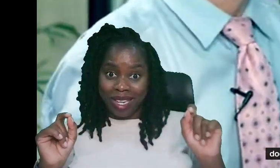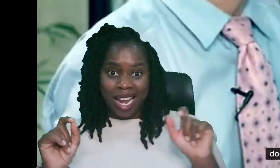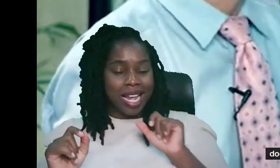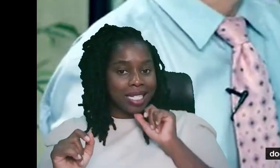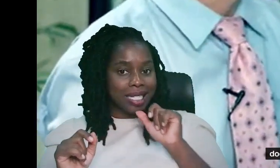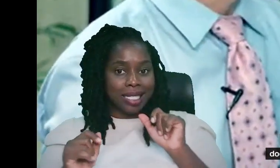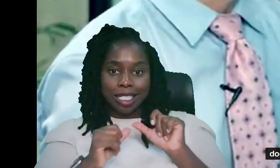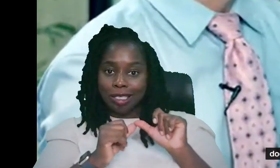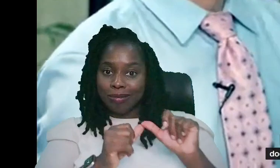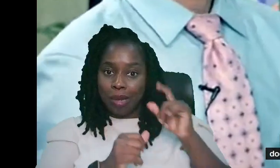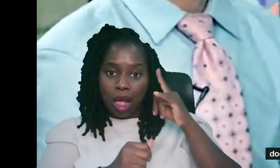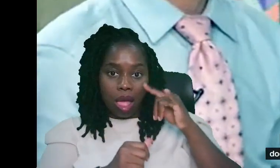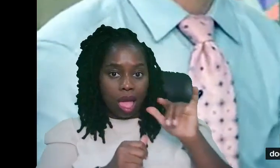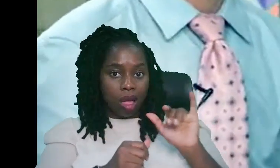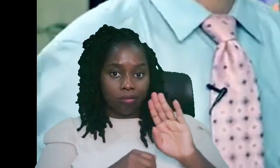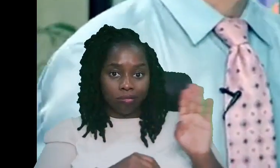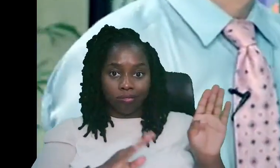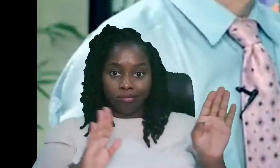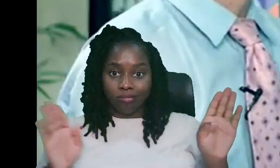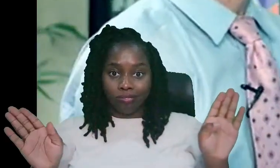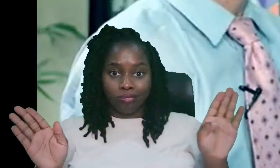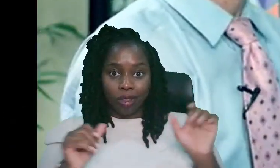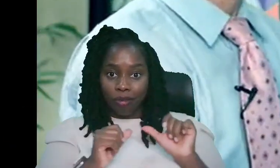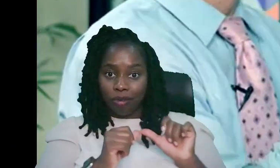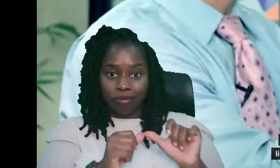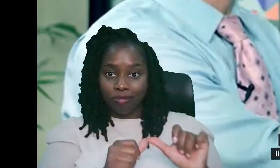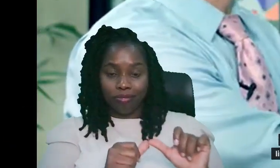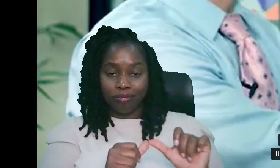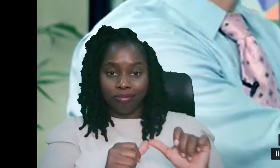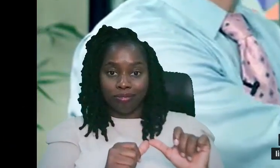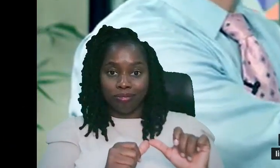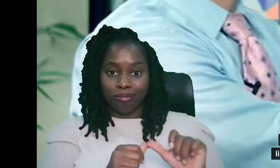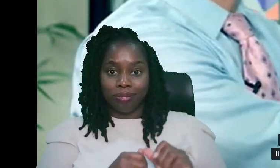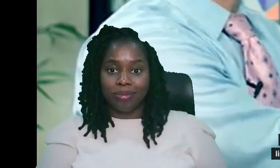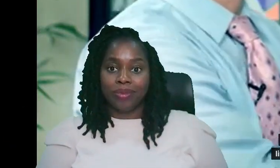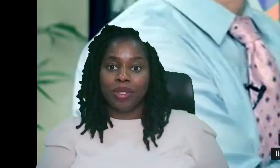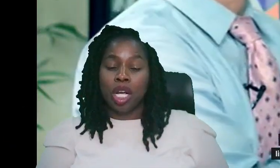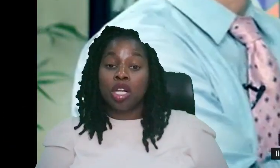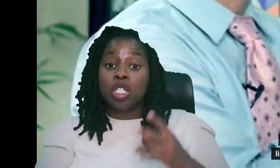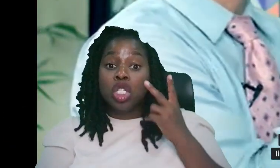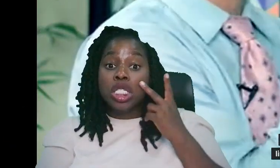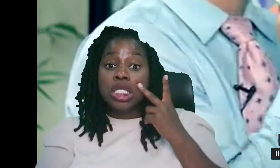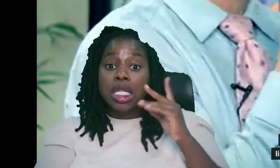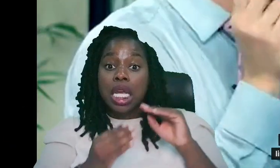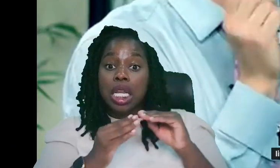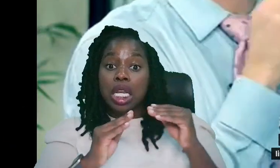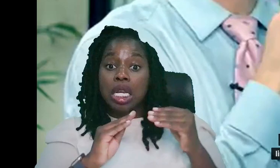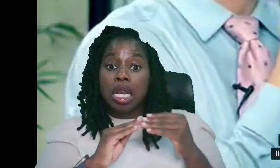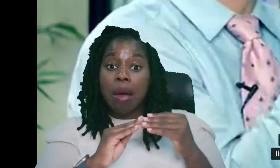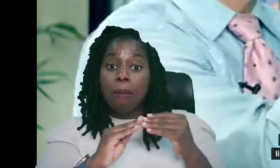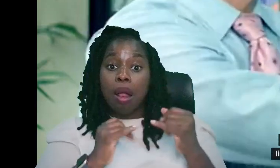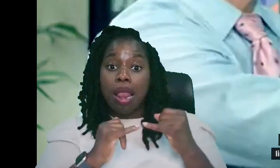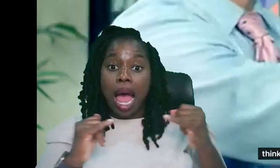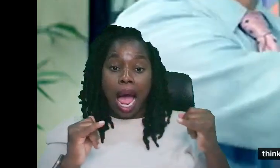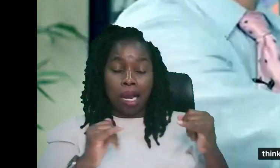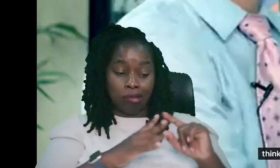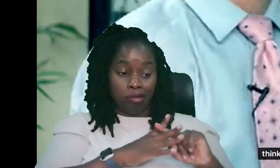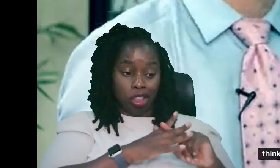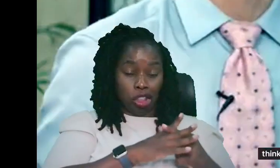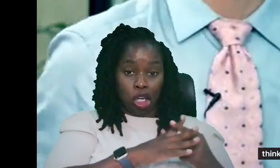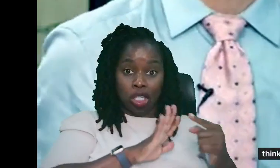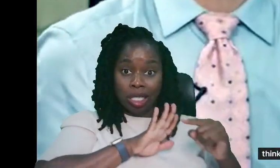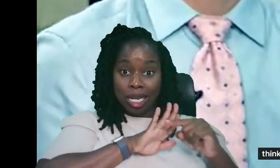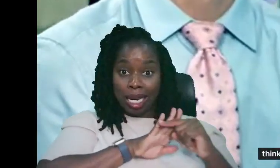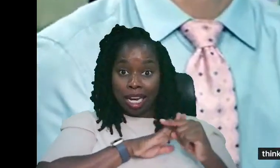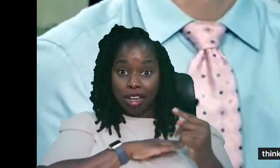extend forever. But how long is it? Well, you can see on the number line that it starts at -2 and it ends